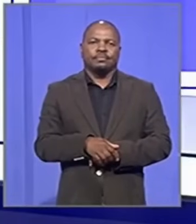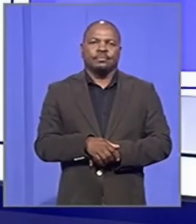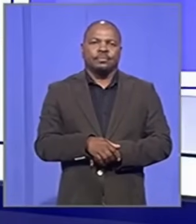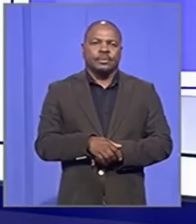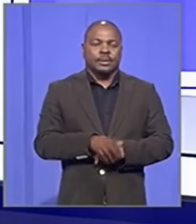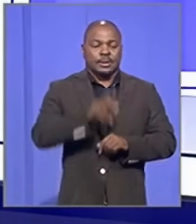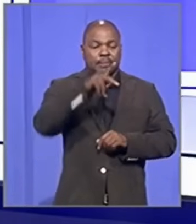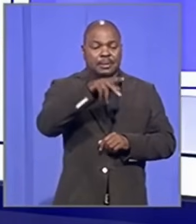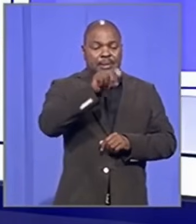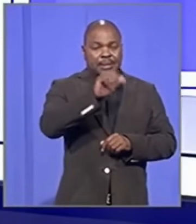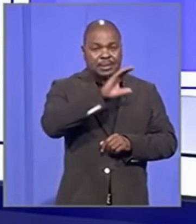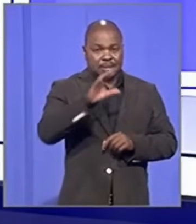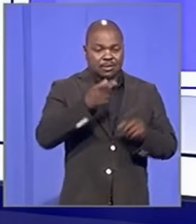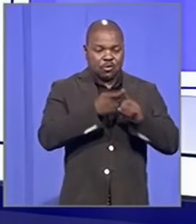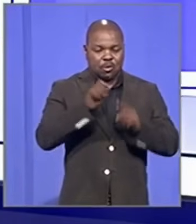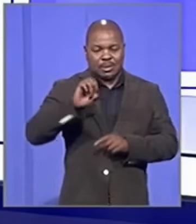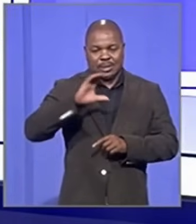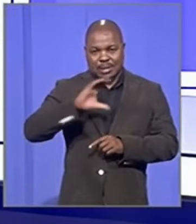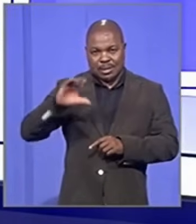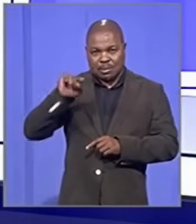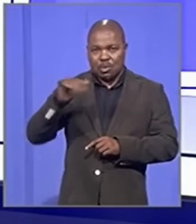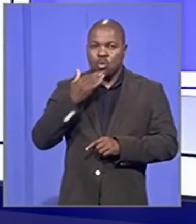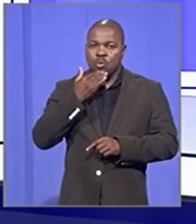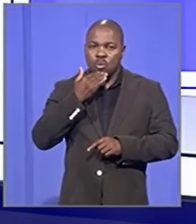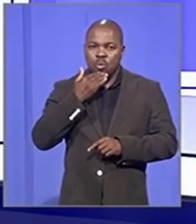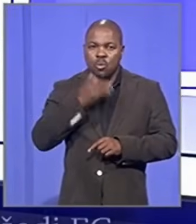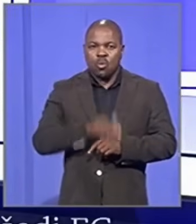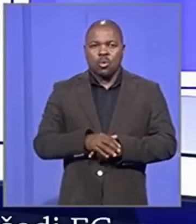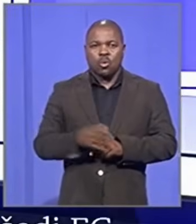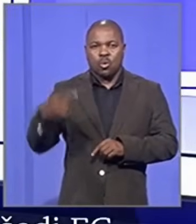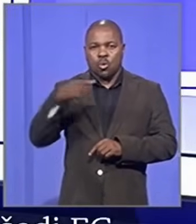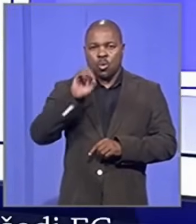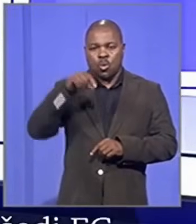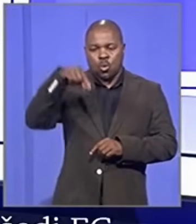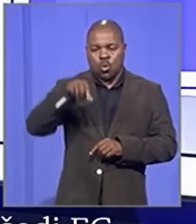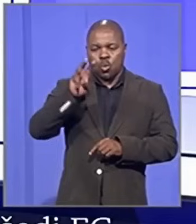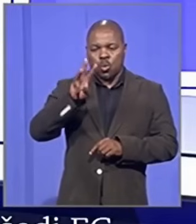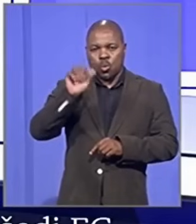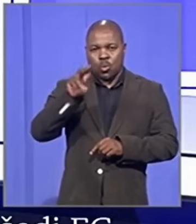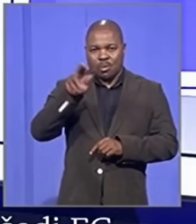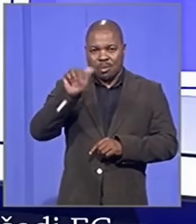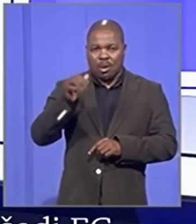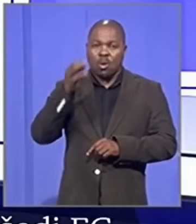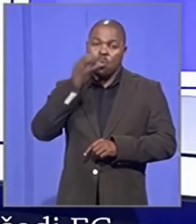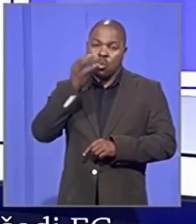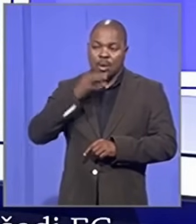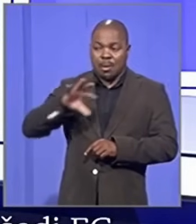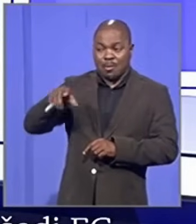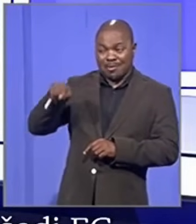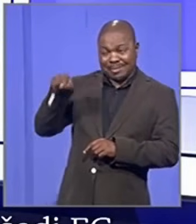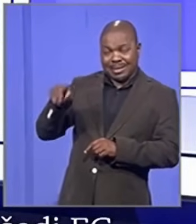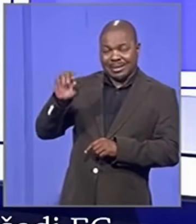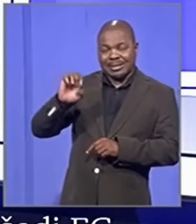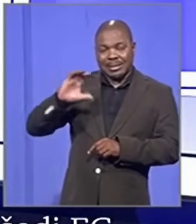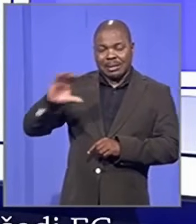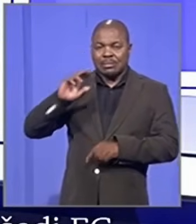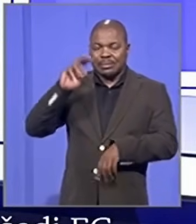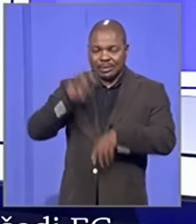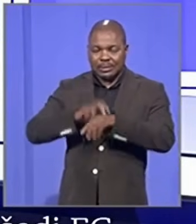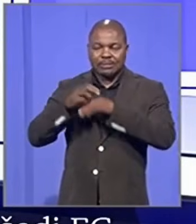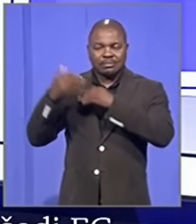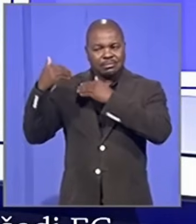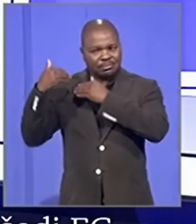Modulasetulo wa PAC ka Eastern Cape Sandla Koqwana o re province ya Eastern Cape e hloka maikarabelo le taolo ye